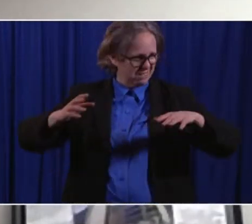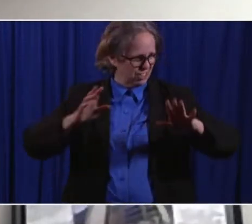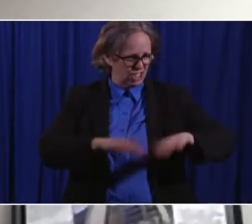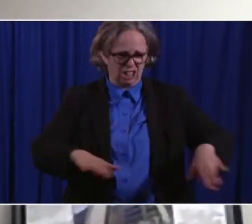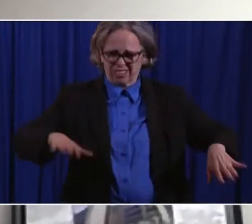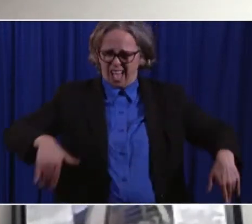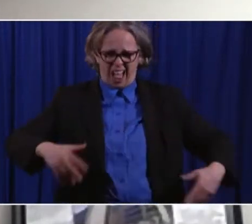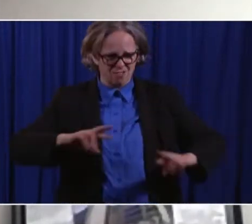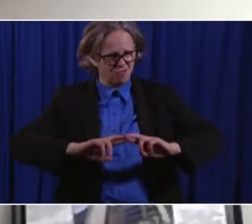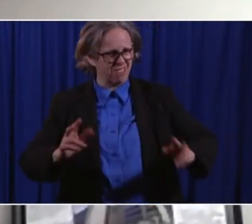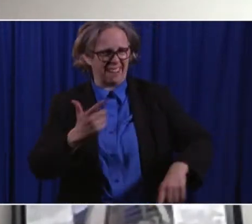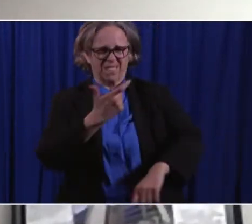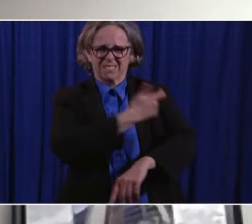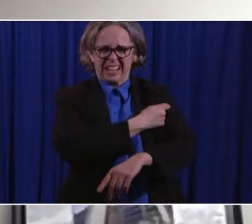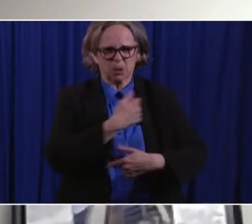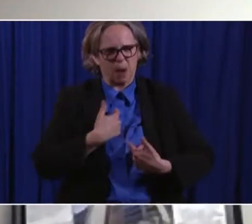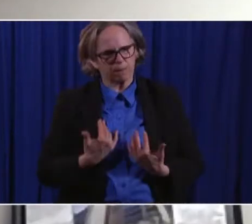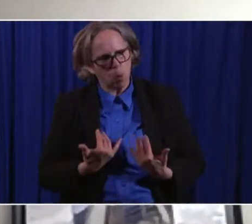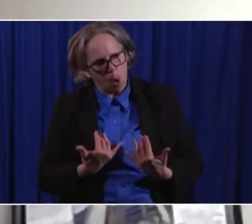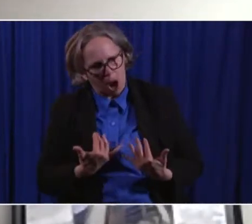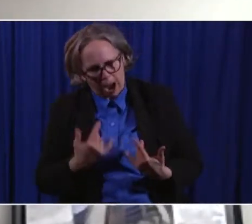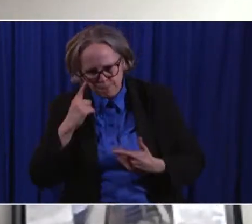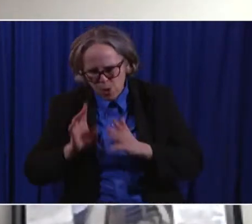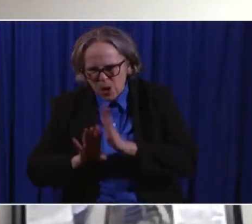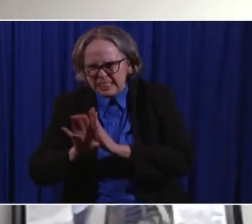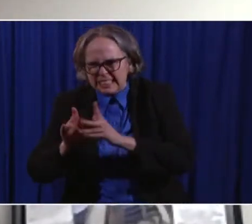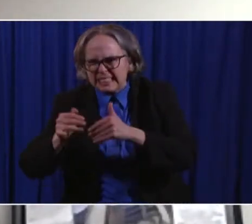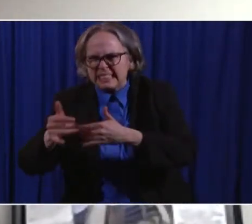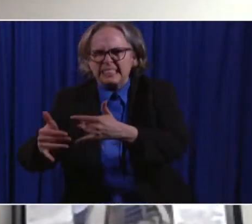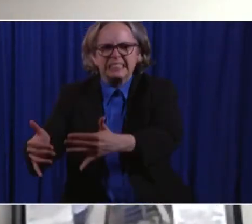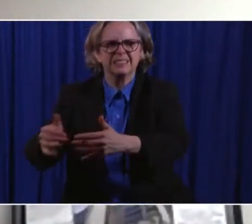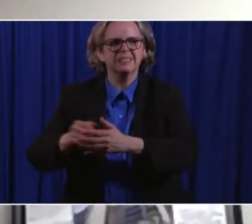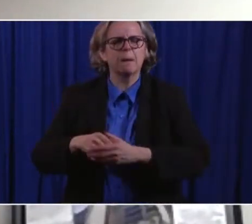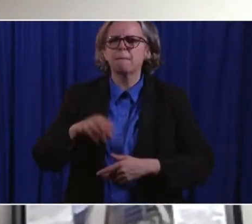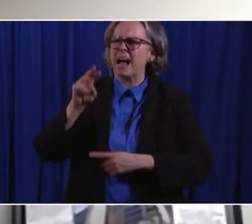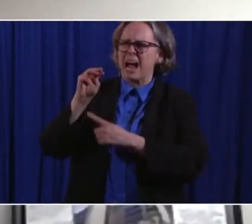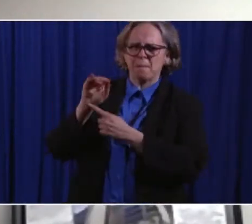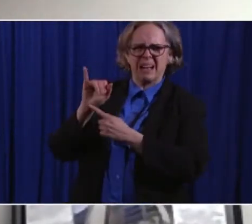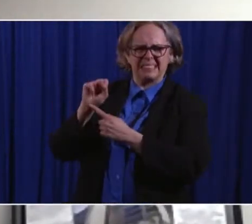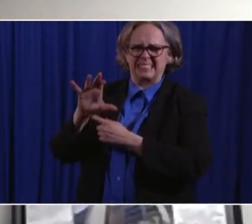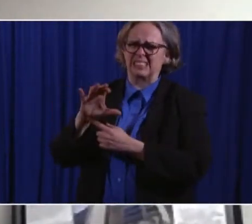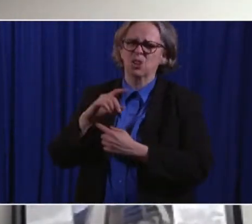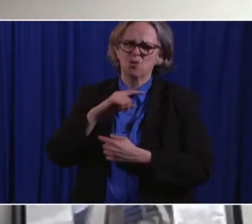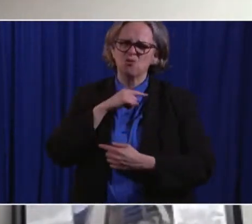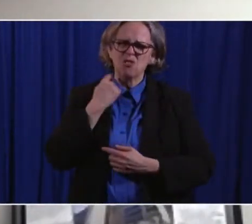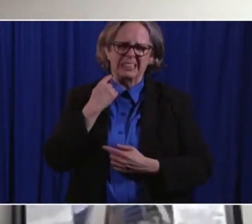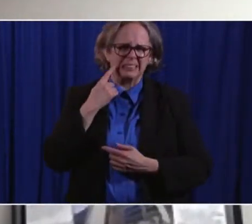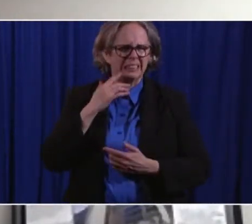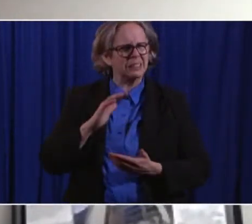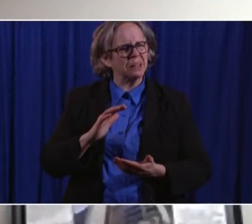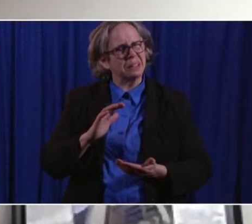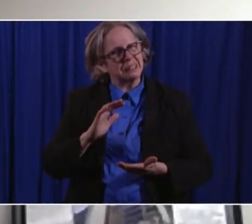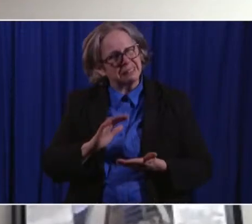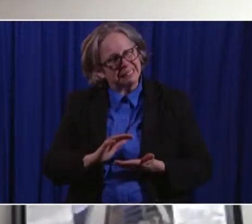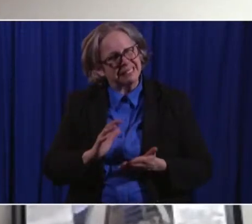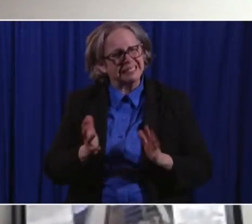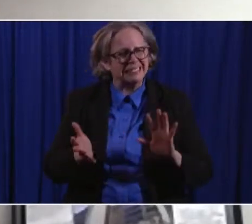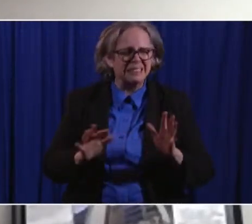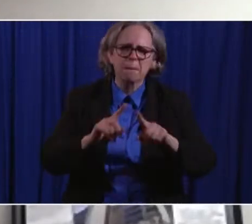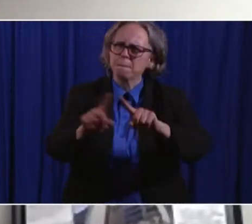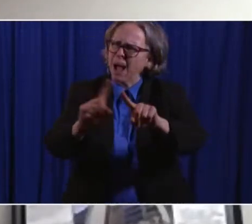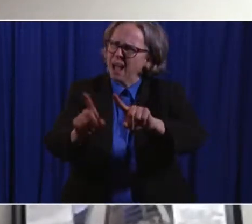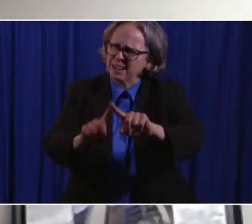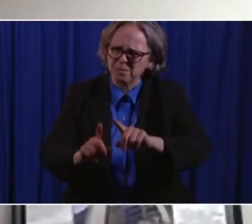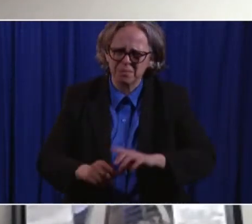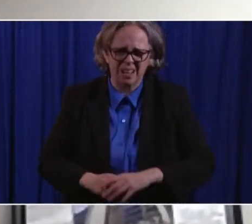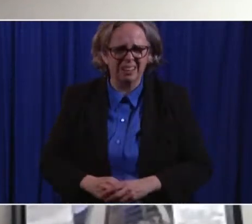available for children, although the risk of MIS-C is still low, it's still present. And, although kids may not have symptoms of COVID-19 infection, they